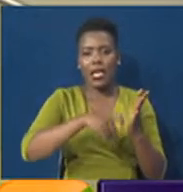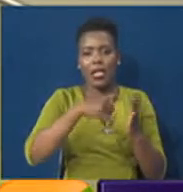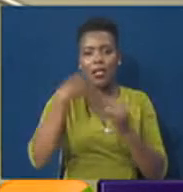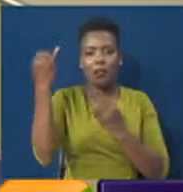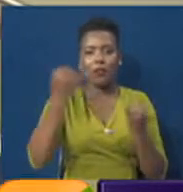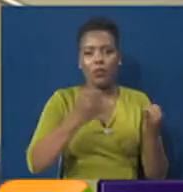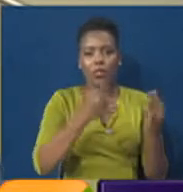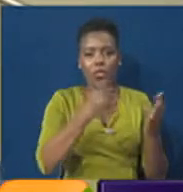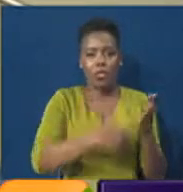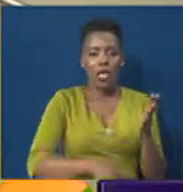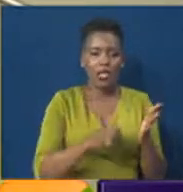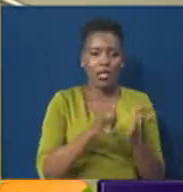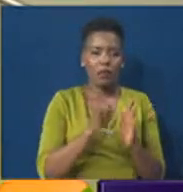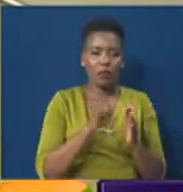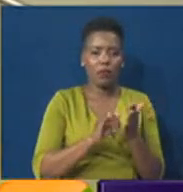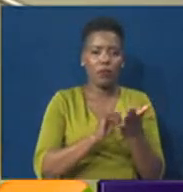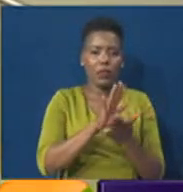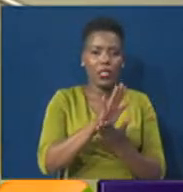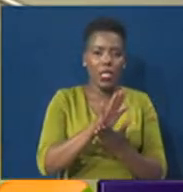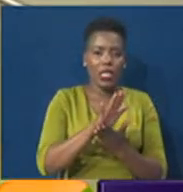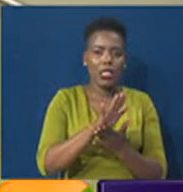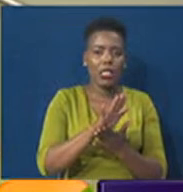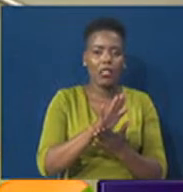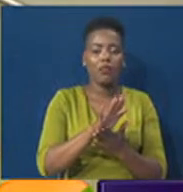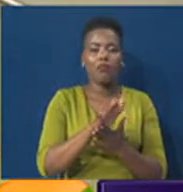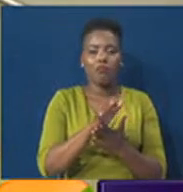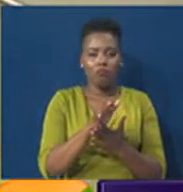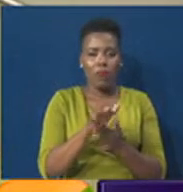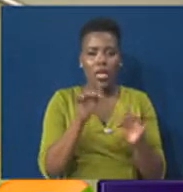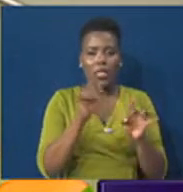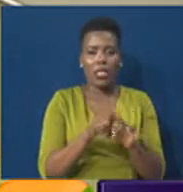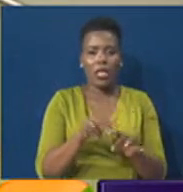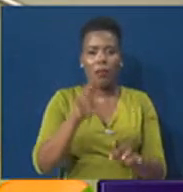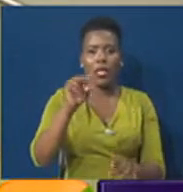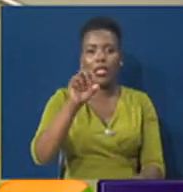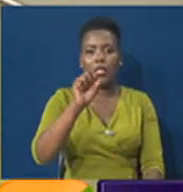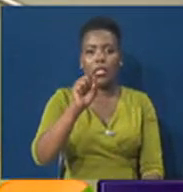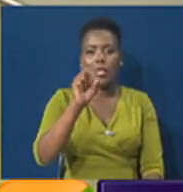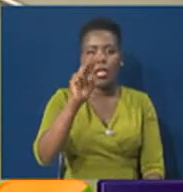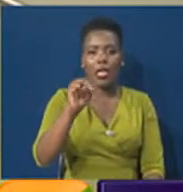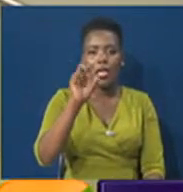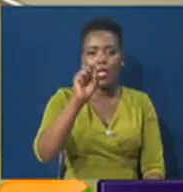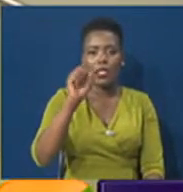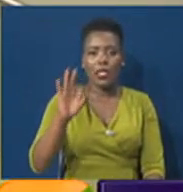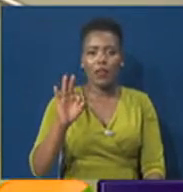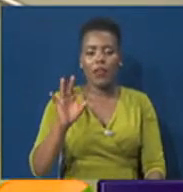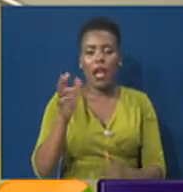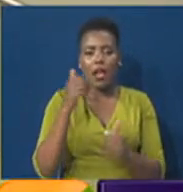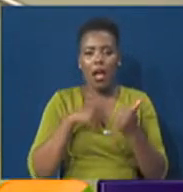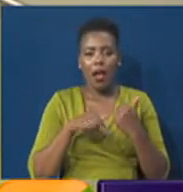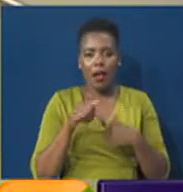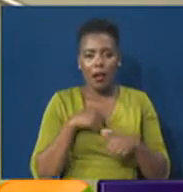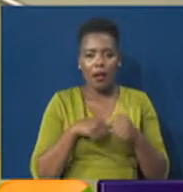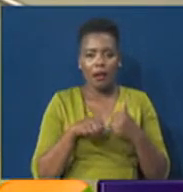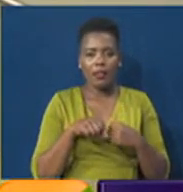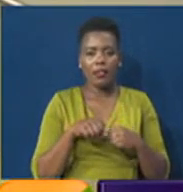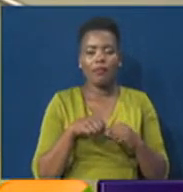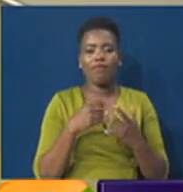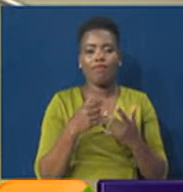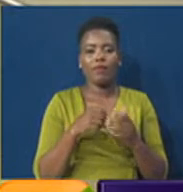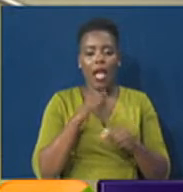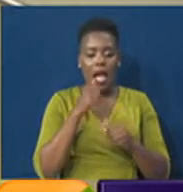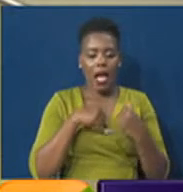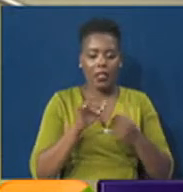form of our equivalent NSSF, which actually ended up acting as an incentive to the industry of